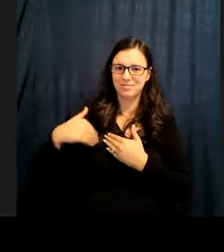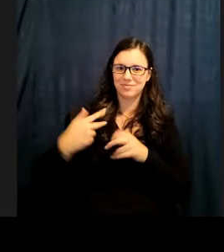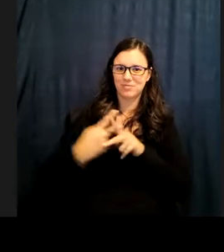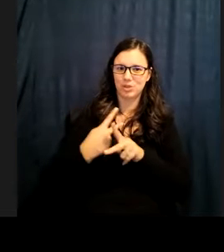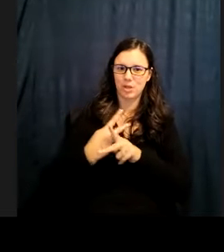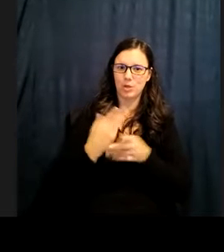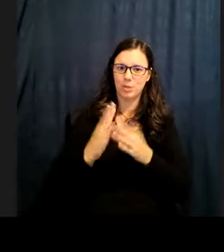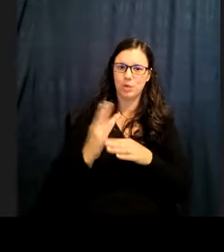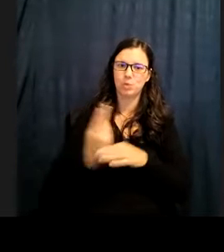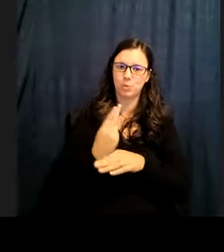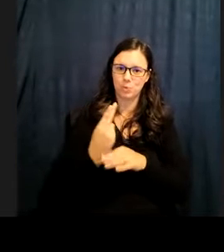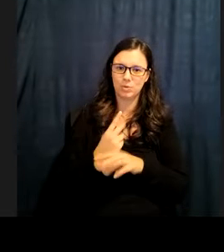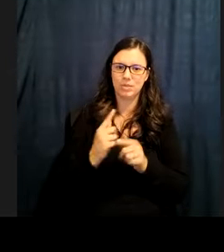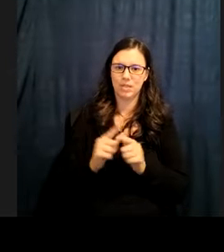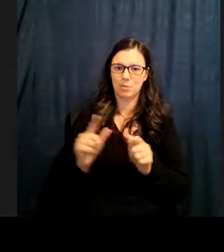use it